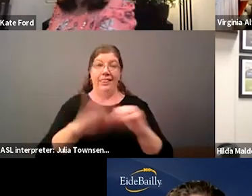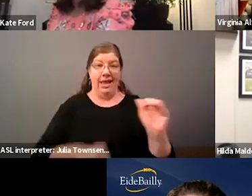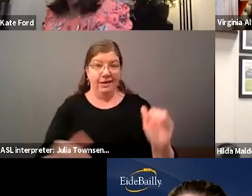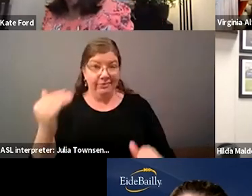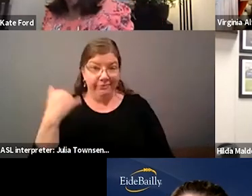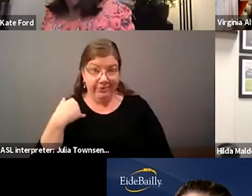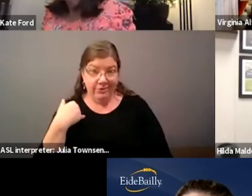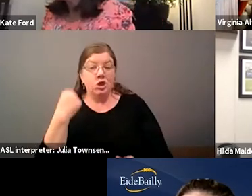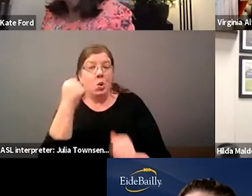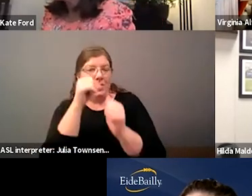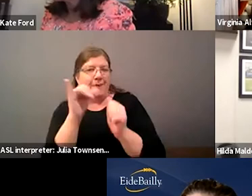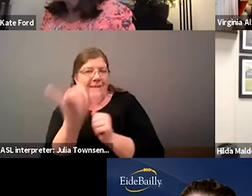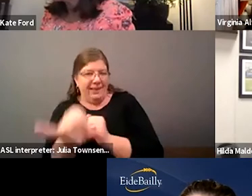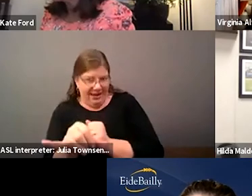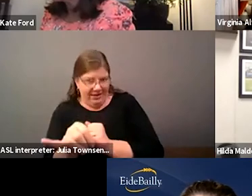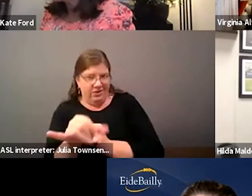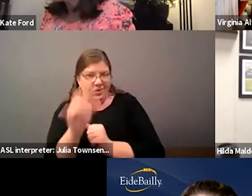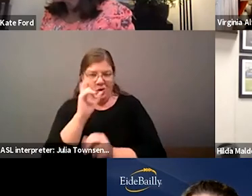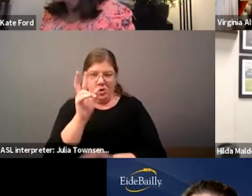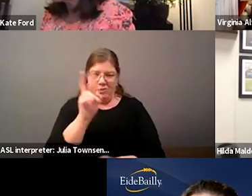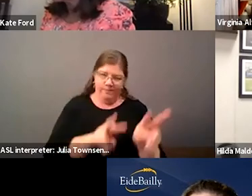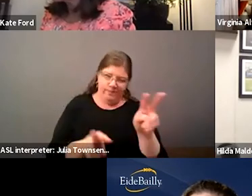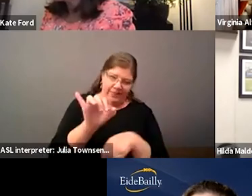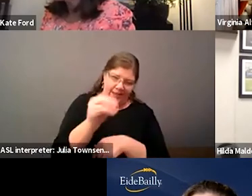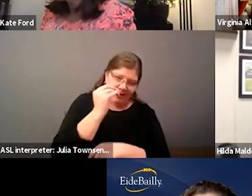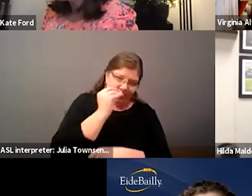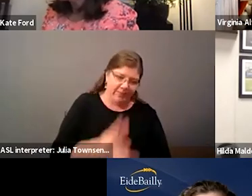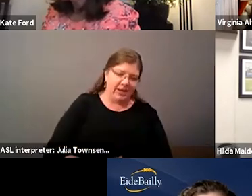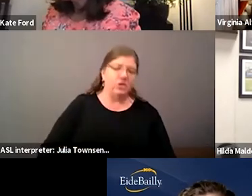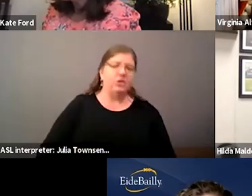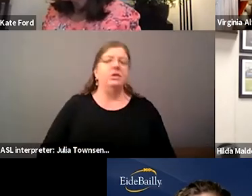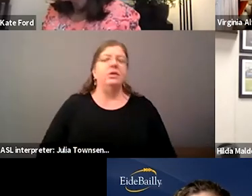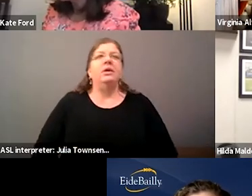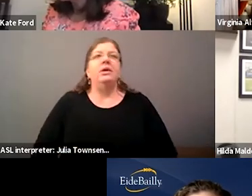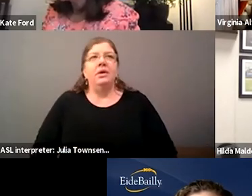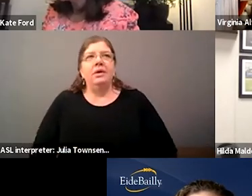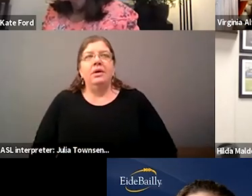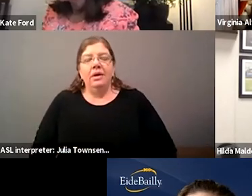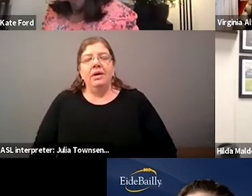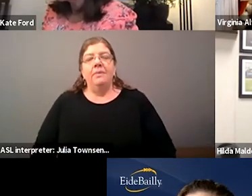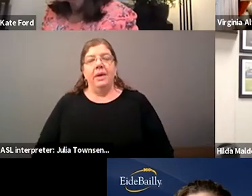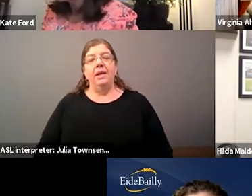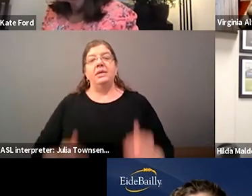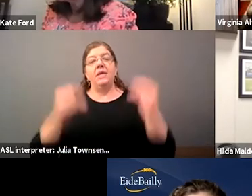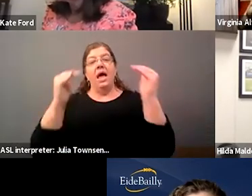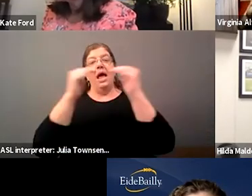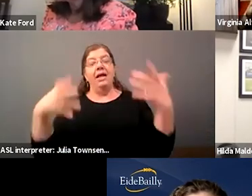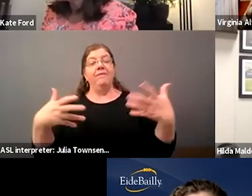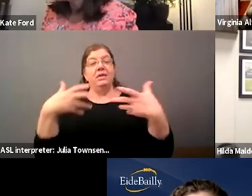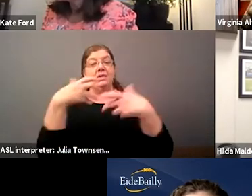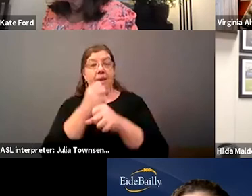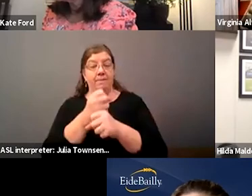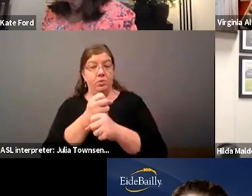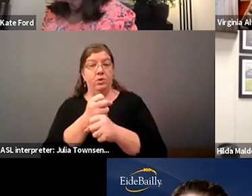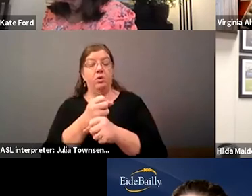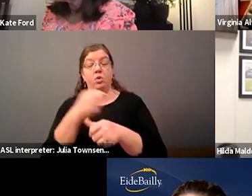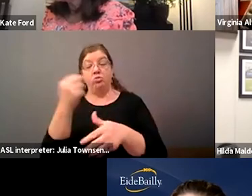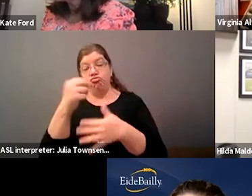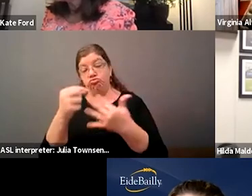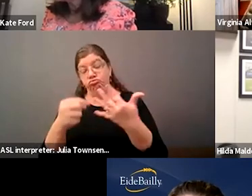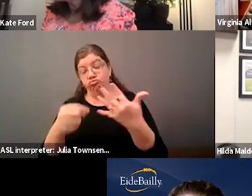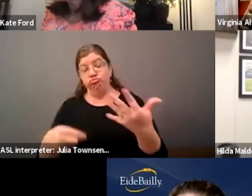so take that into consideration when you're looking at that information but it is just a very high level summary kind of recaps real nicely for